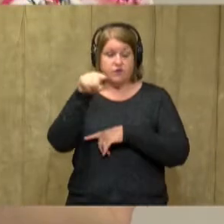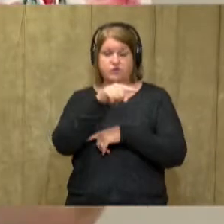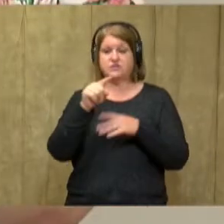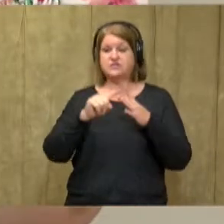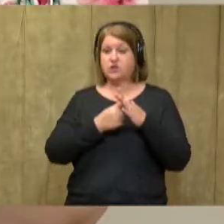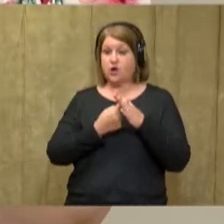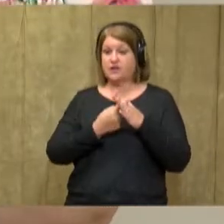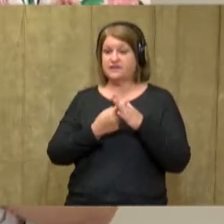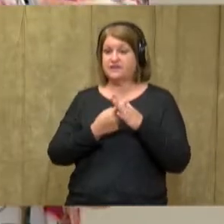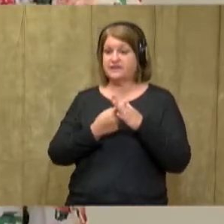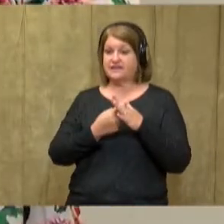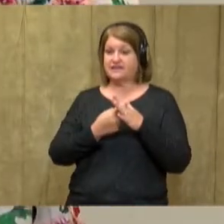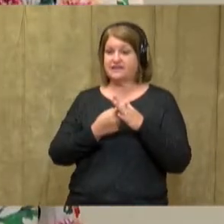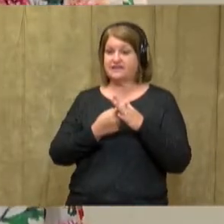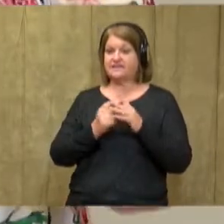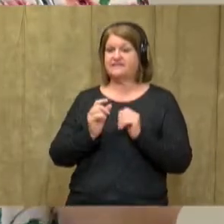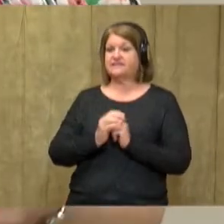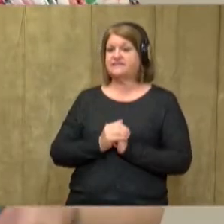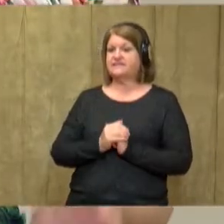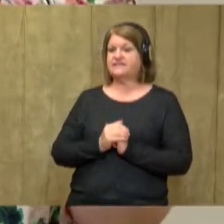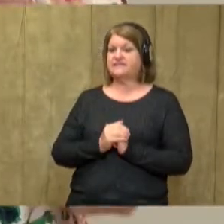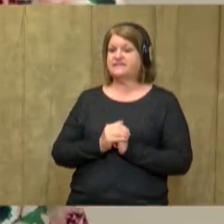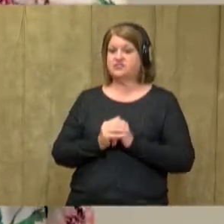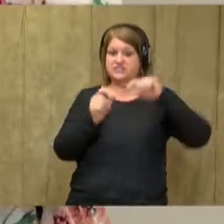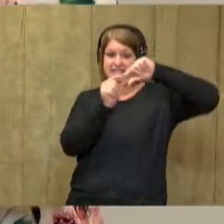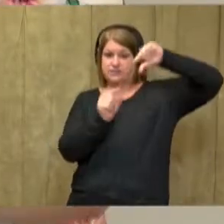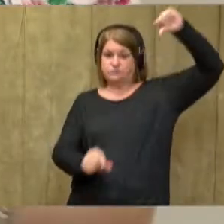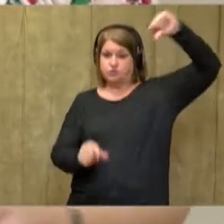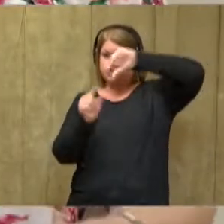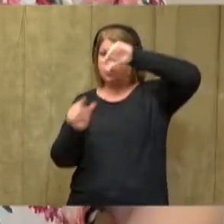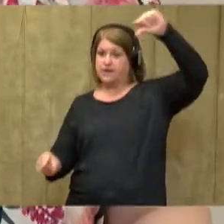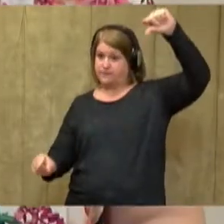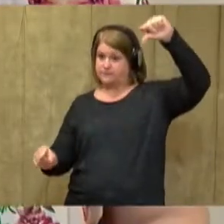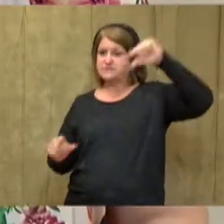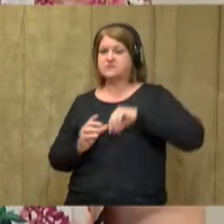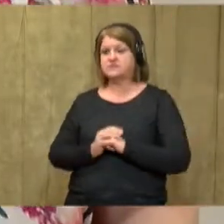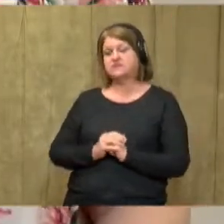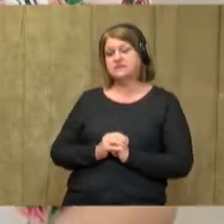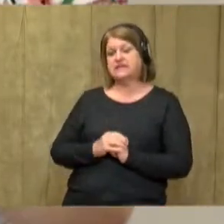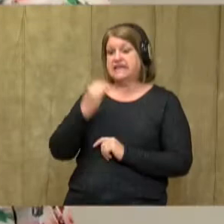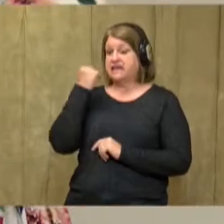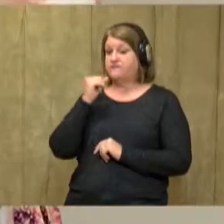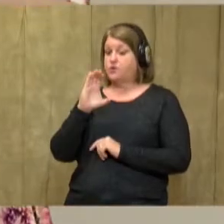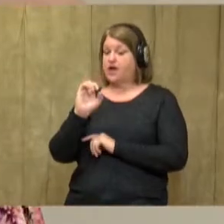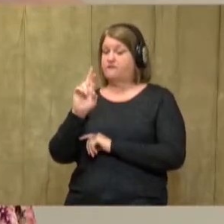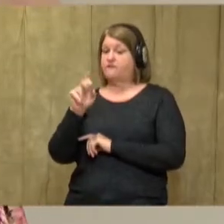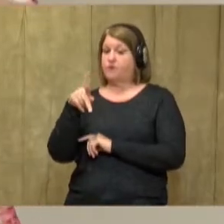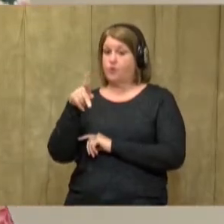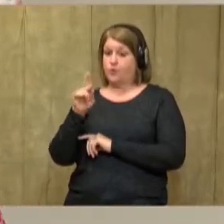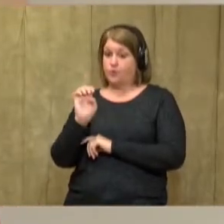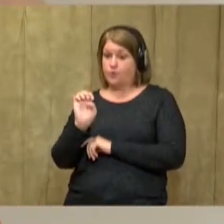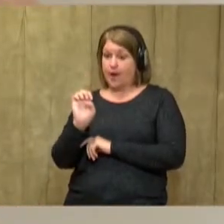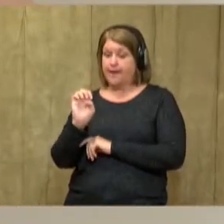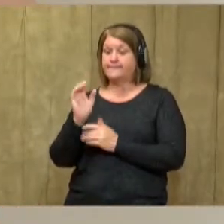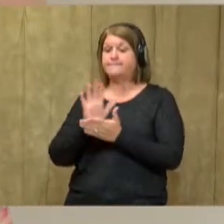this project, just to have some strips of tissue paper. If you have the crepe paper, I also cut that into strips so that it would